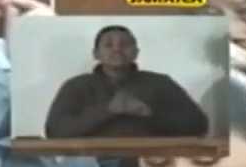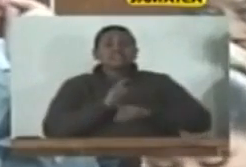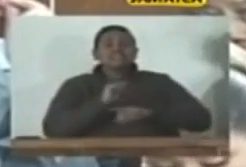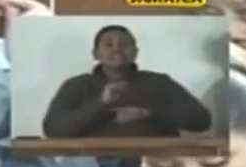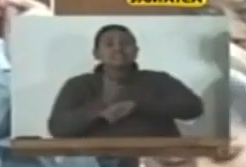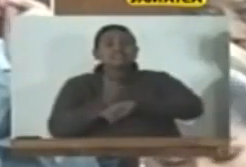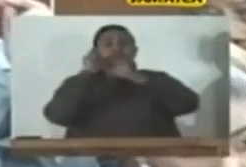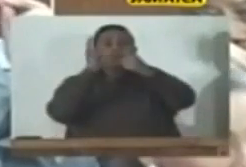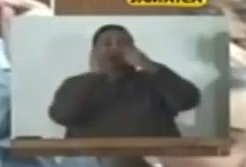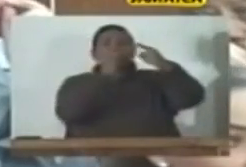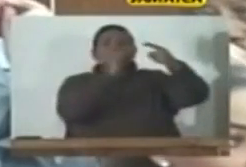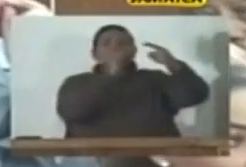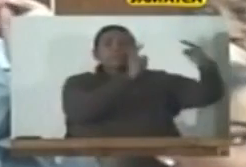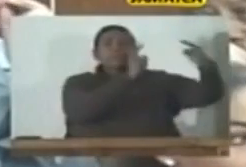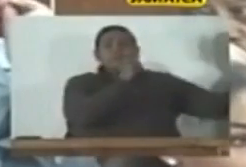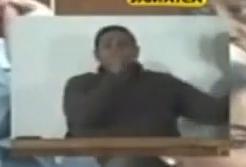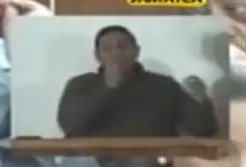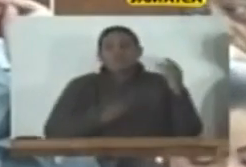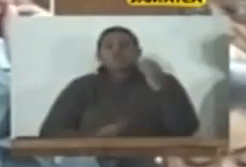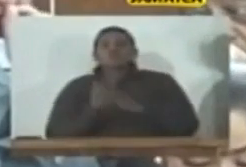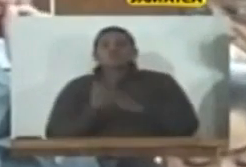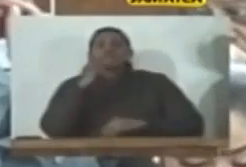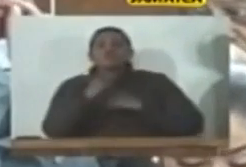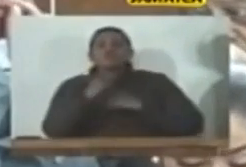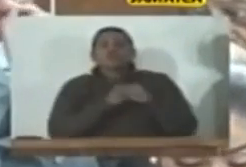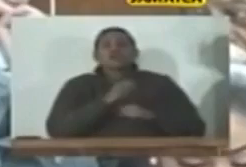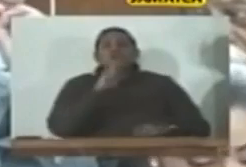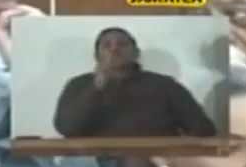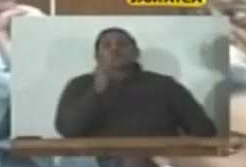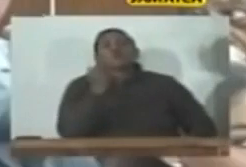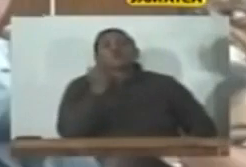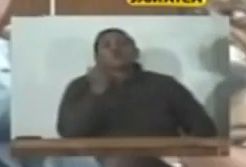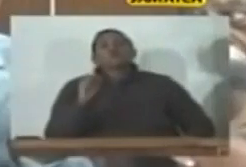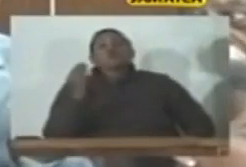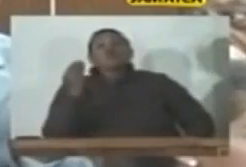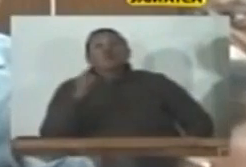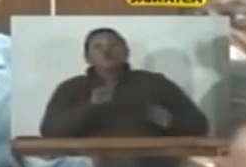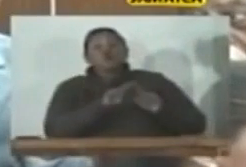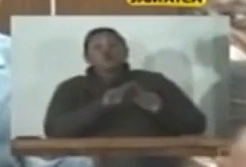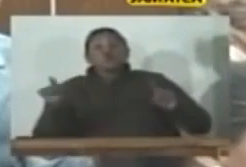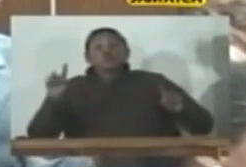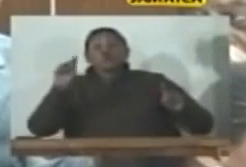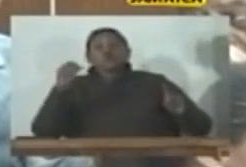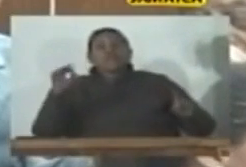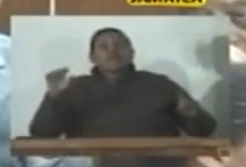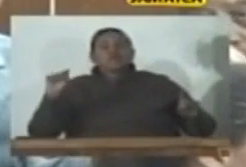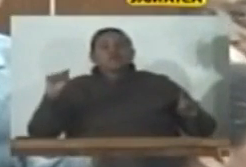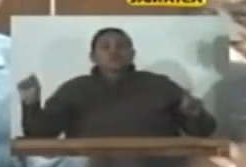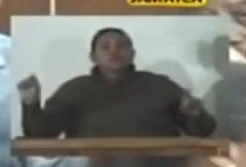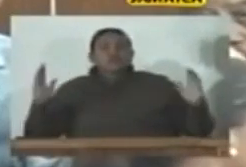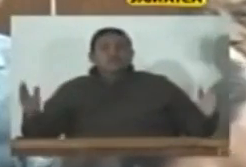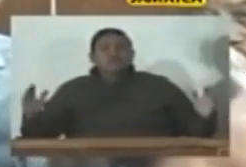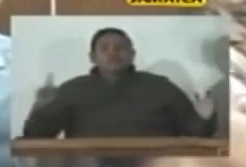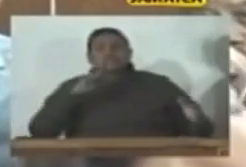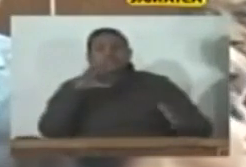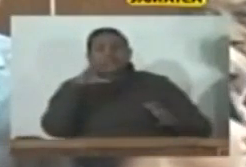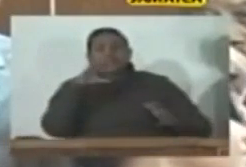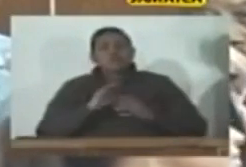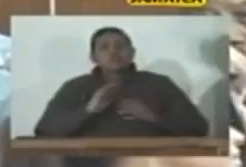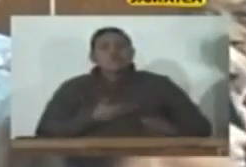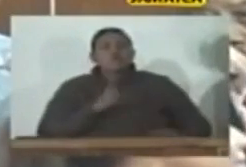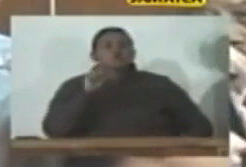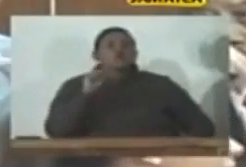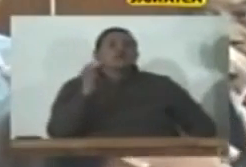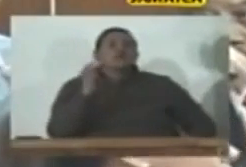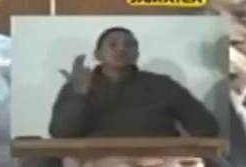2013-14 through to 2019-20 as part of our 2013 economic reform program. At